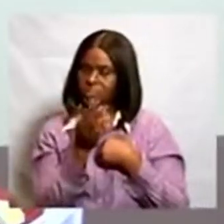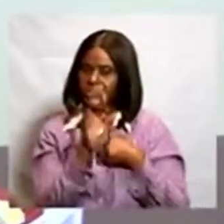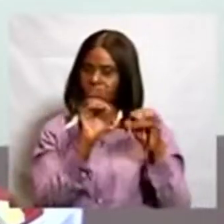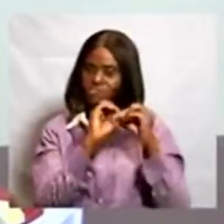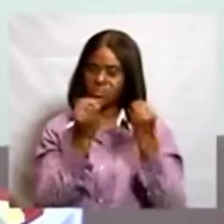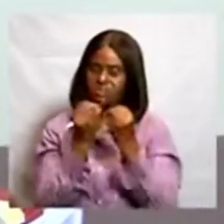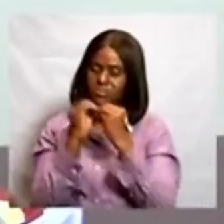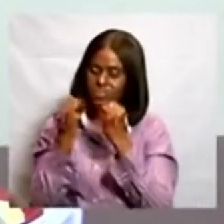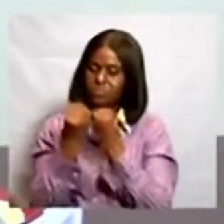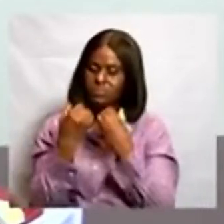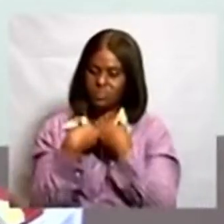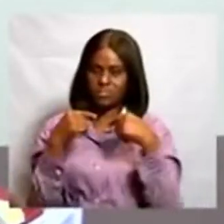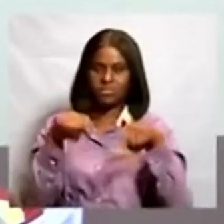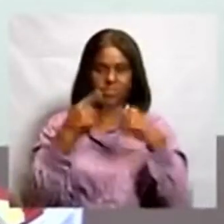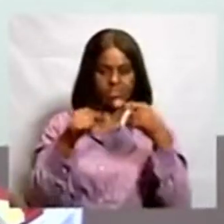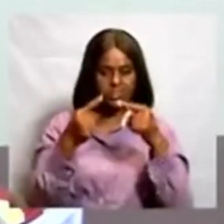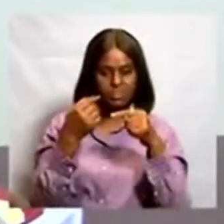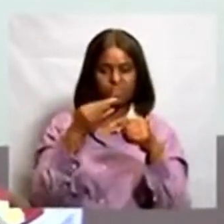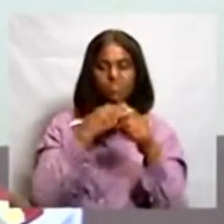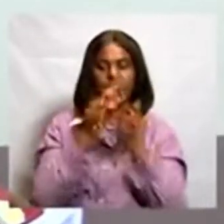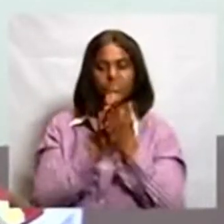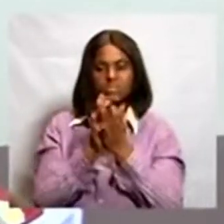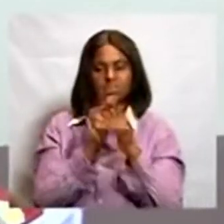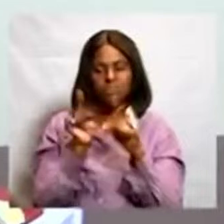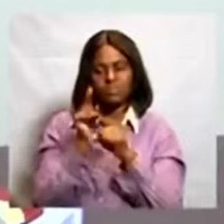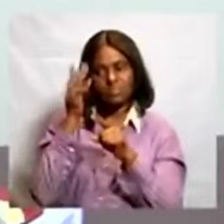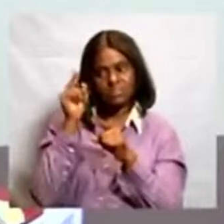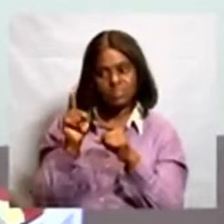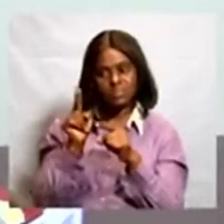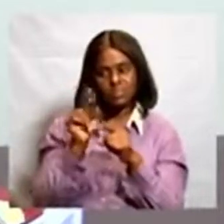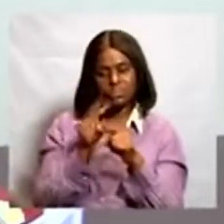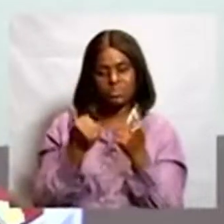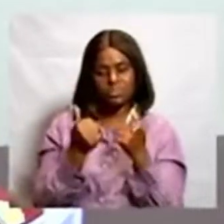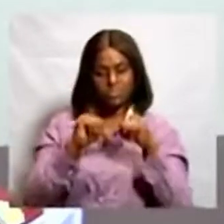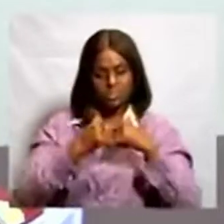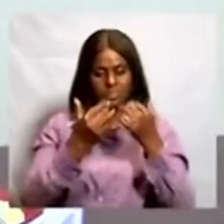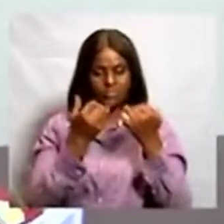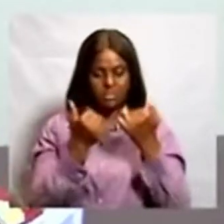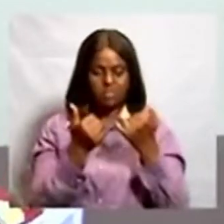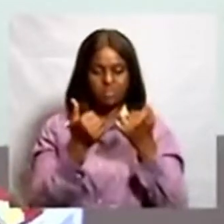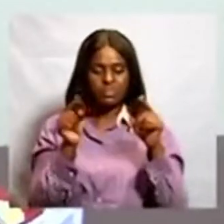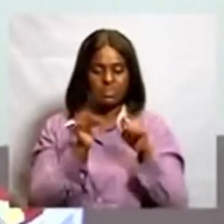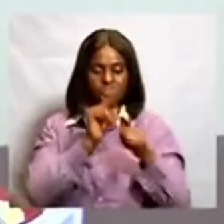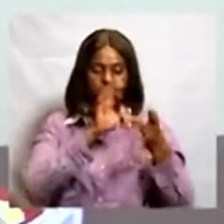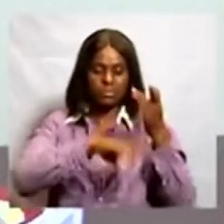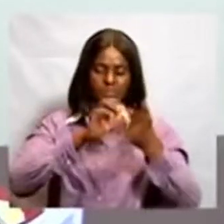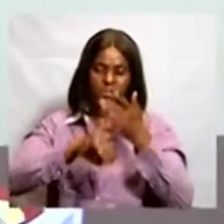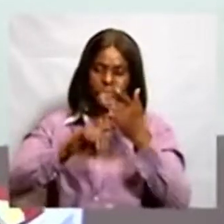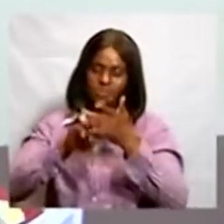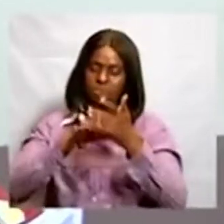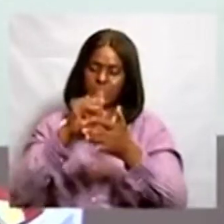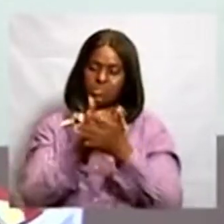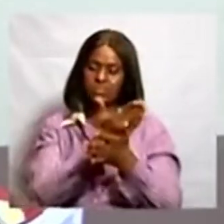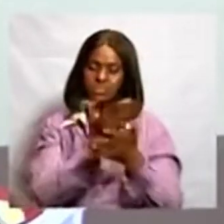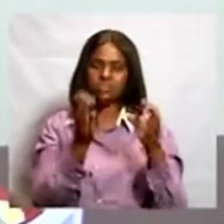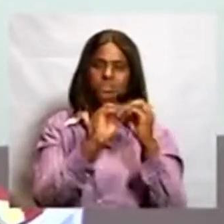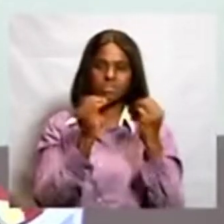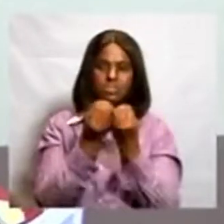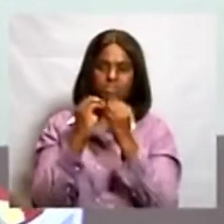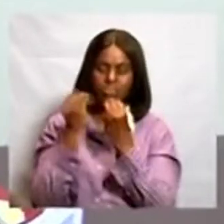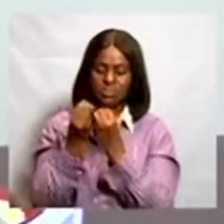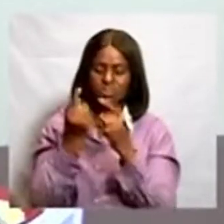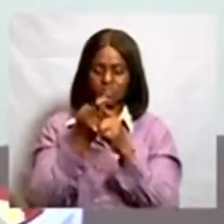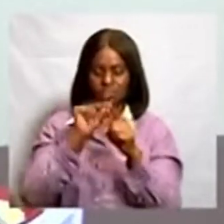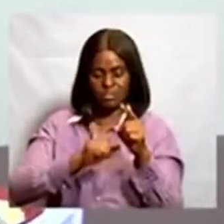bodies. So there's that conflict of interest. That is why we wanted to remove these bodies from sitting on